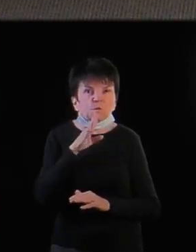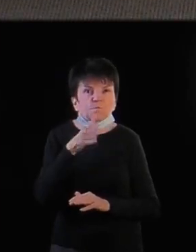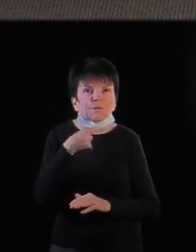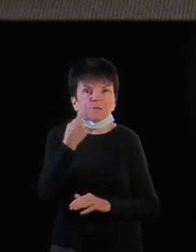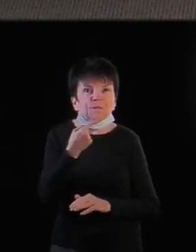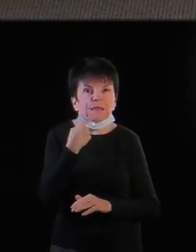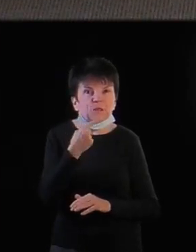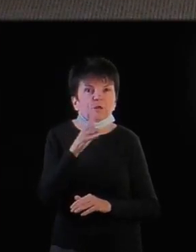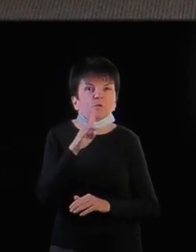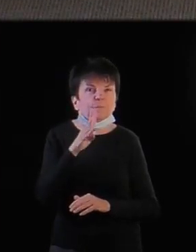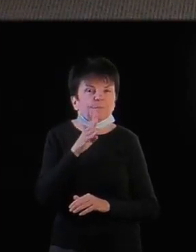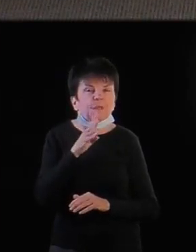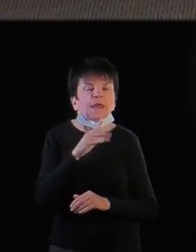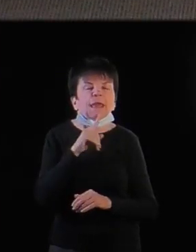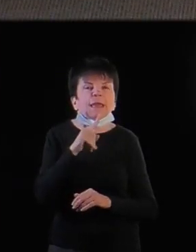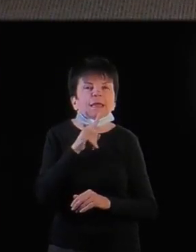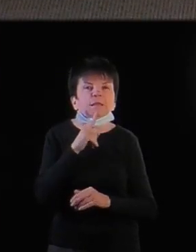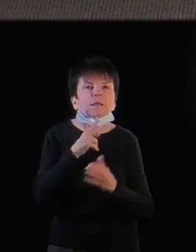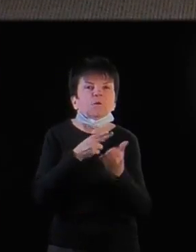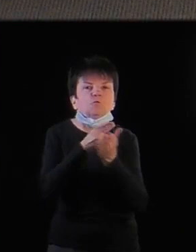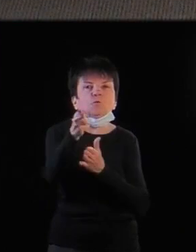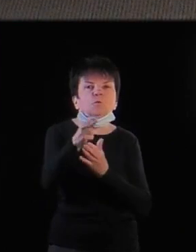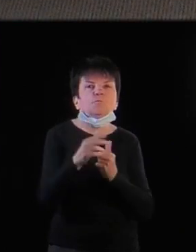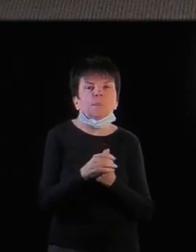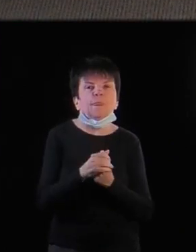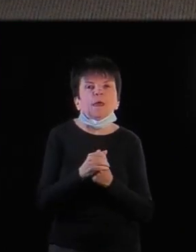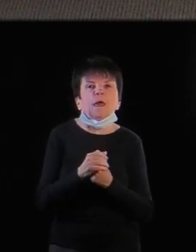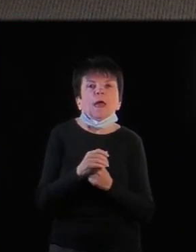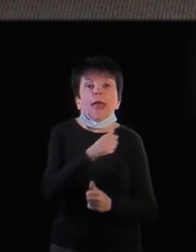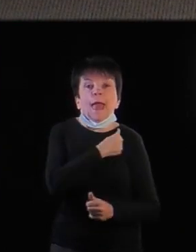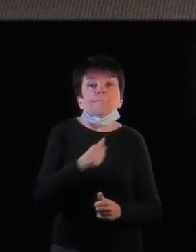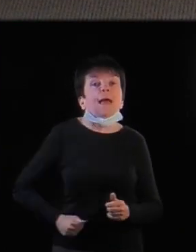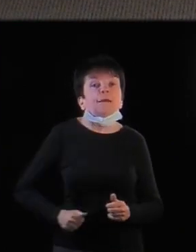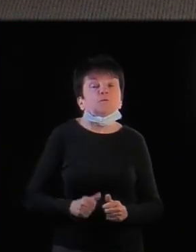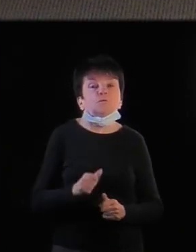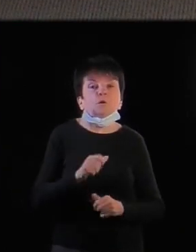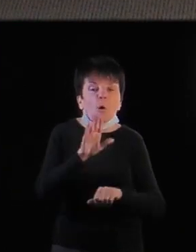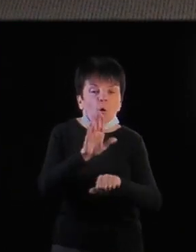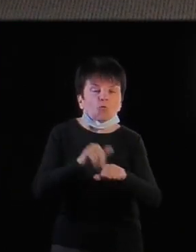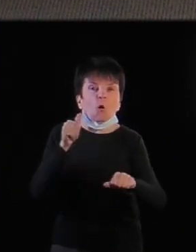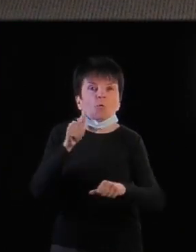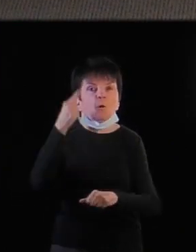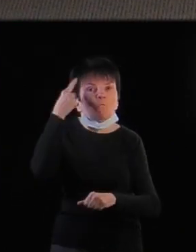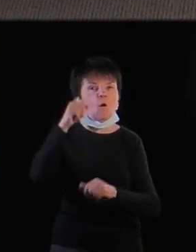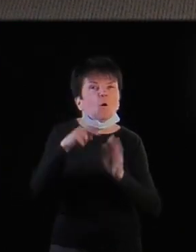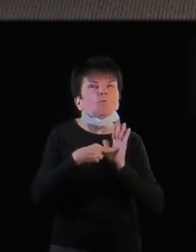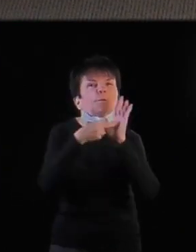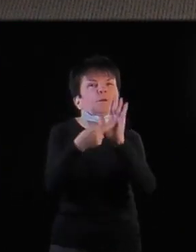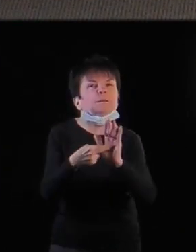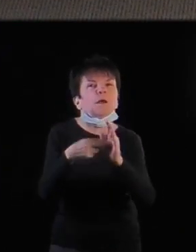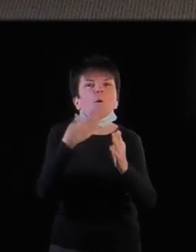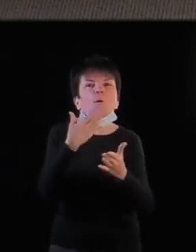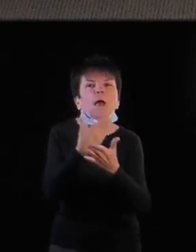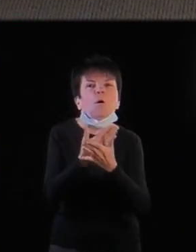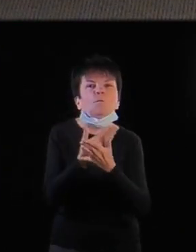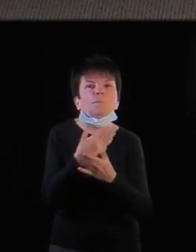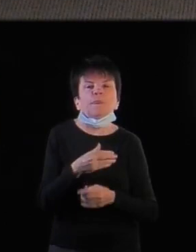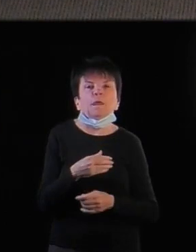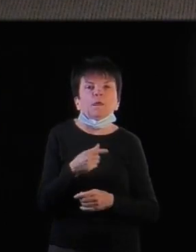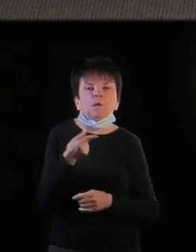are called to set an example. We are called to represent well. It was George